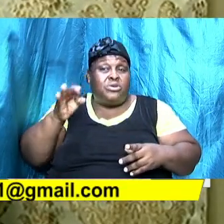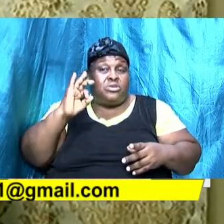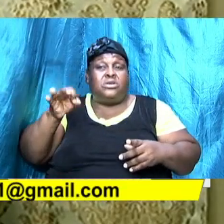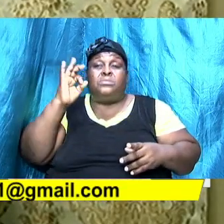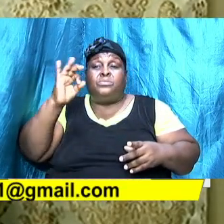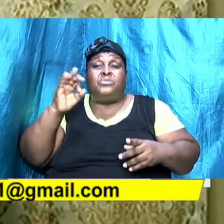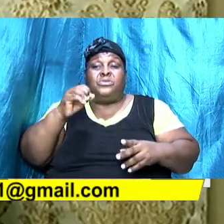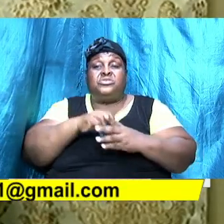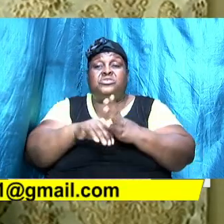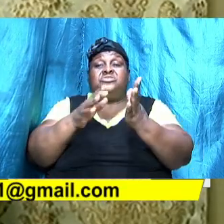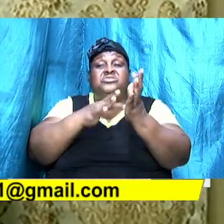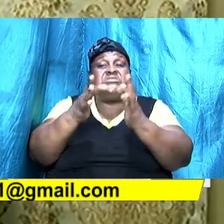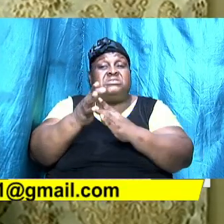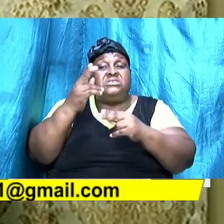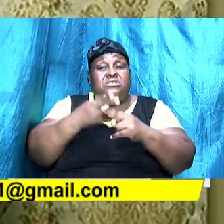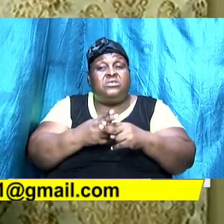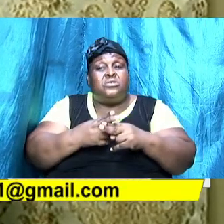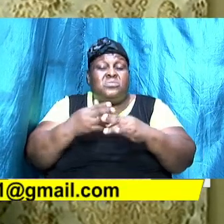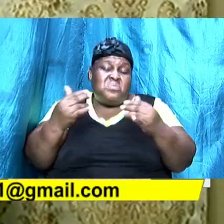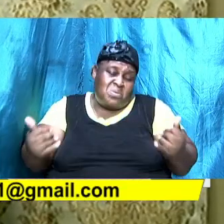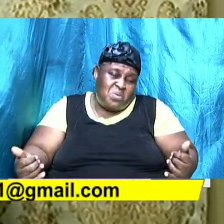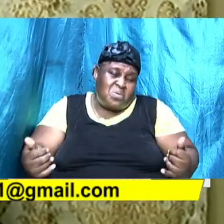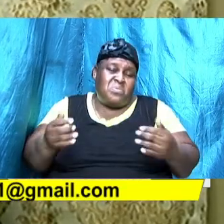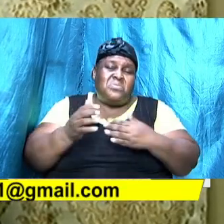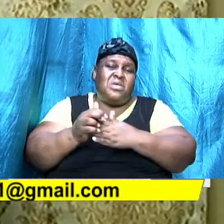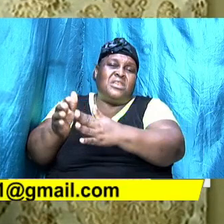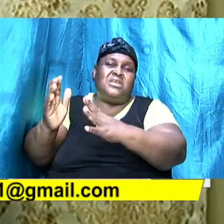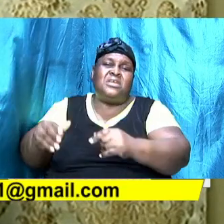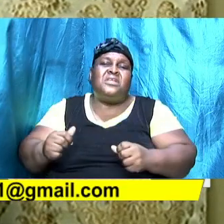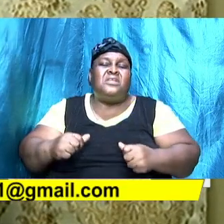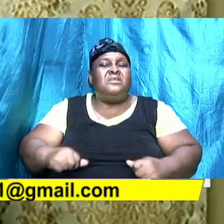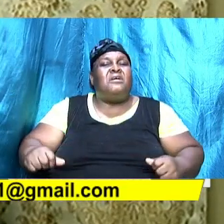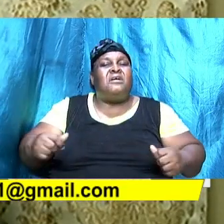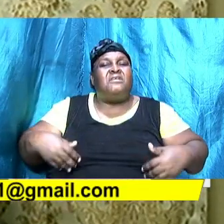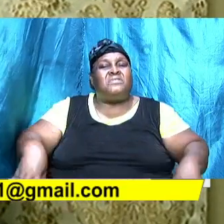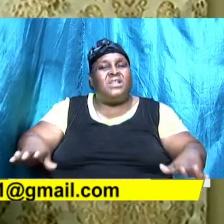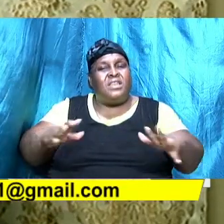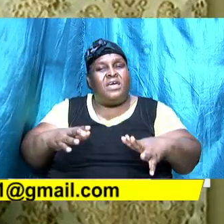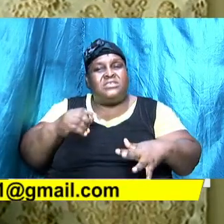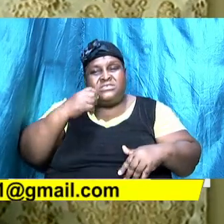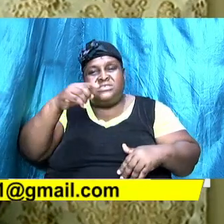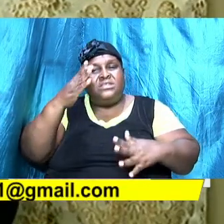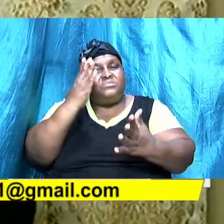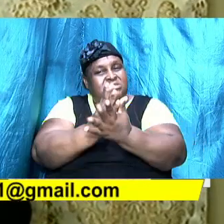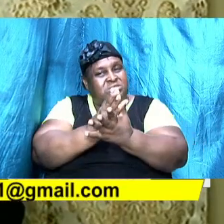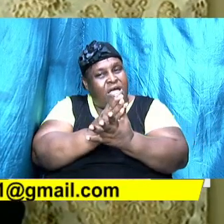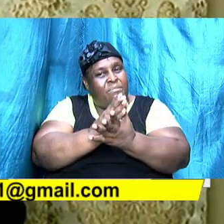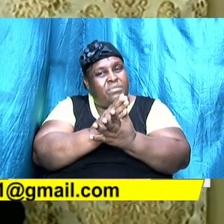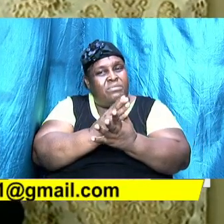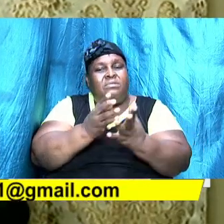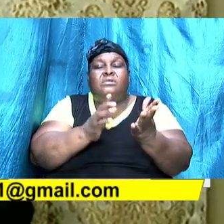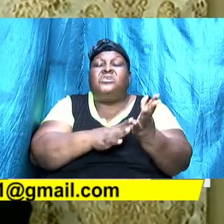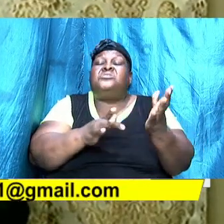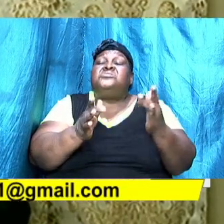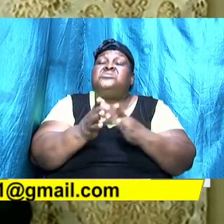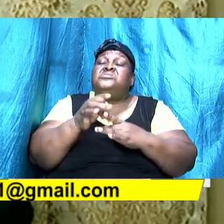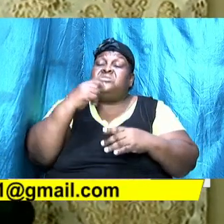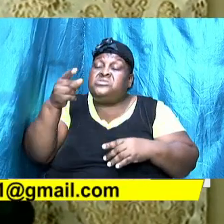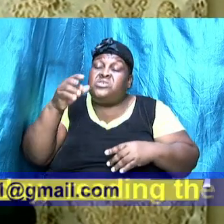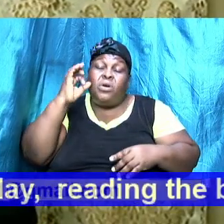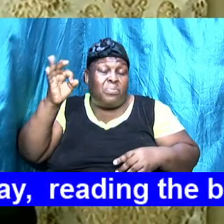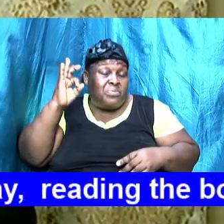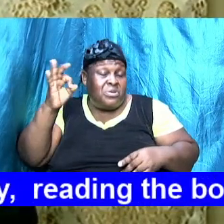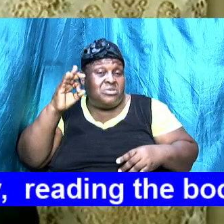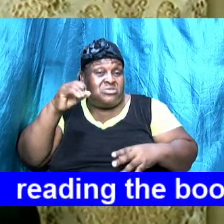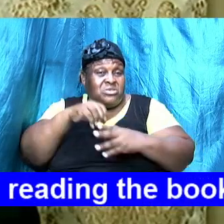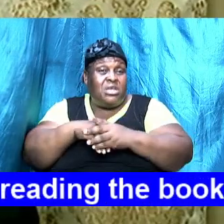land said, do not preach in this name. They had a dilemma. Jesus said, go preach in my name. The rulers